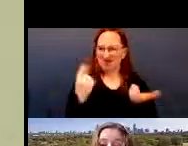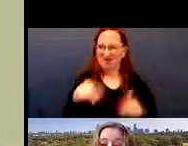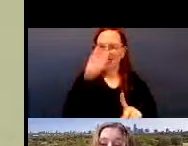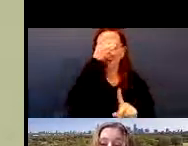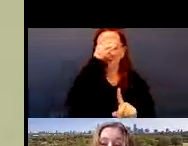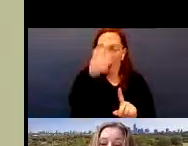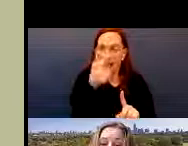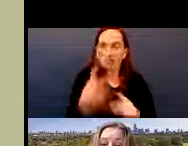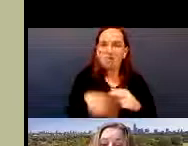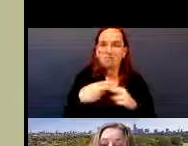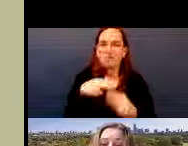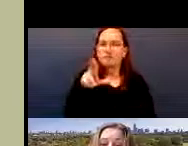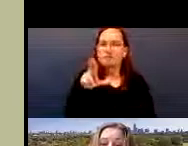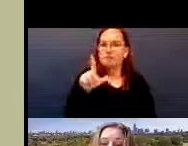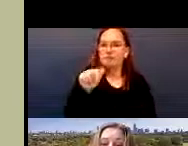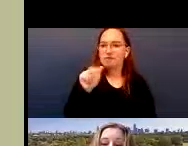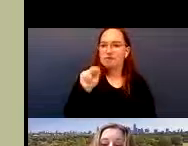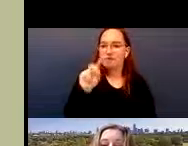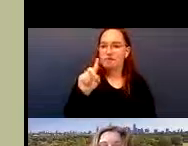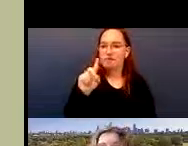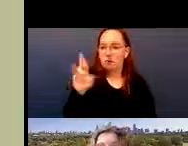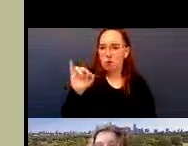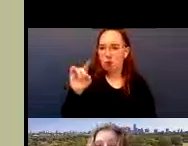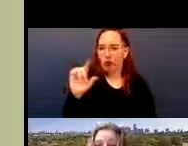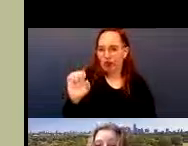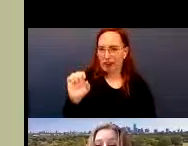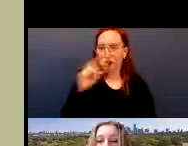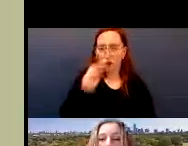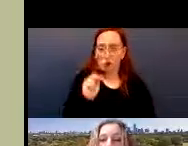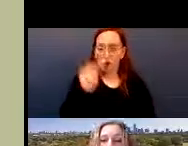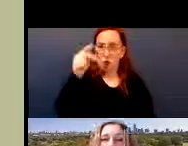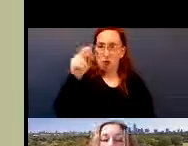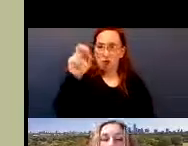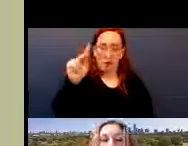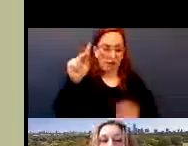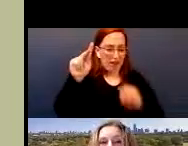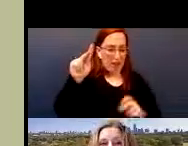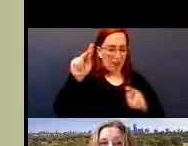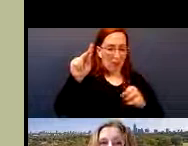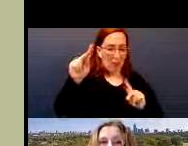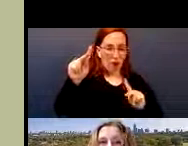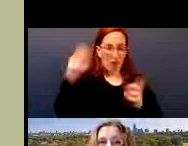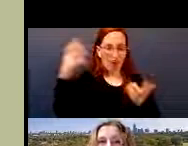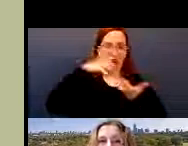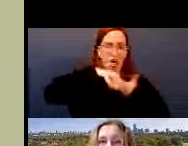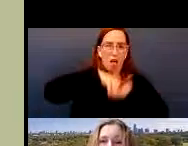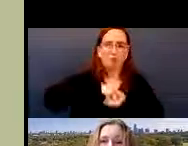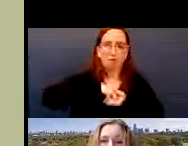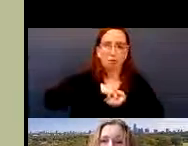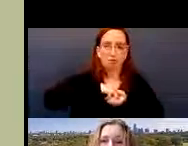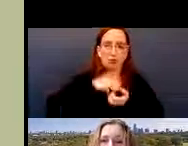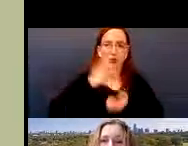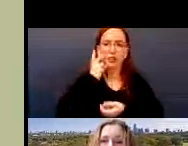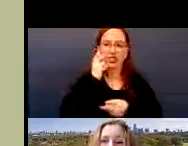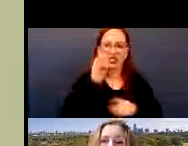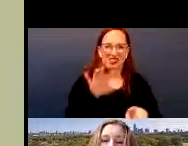this proposal to join the north and south sides of the park. So the metric here that you see, the